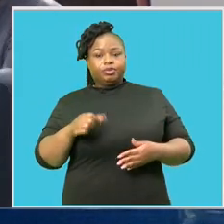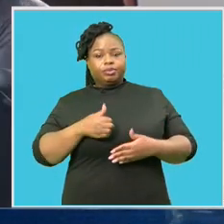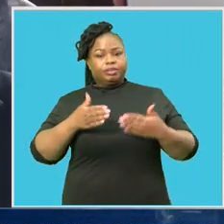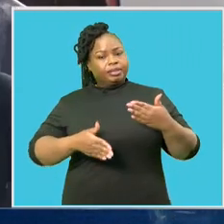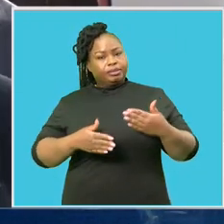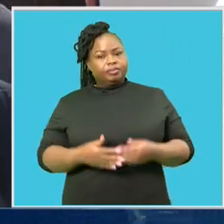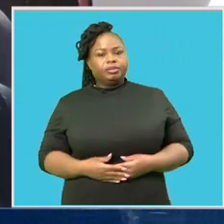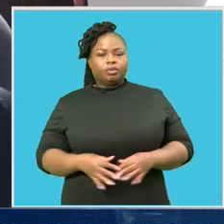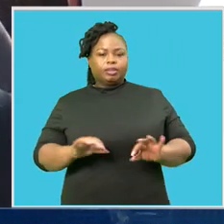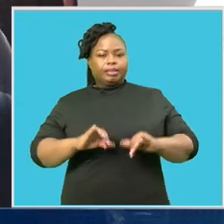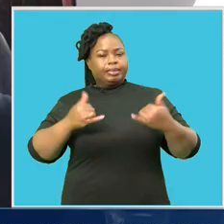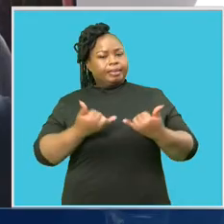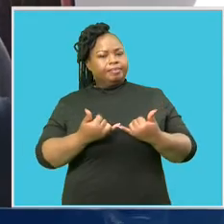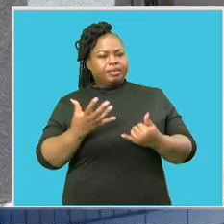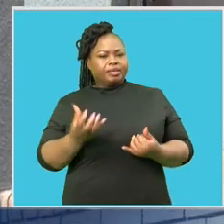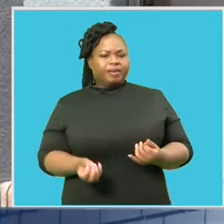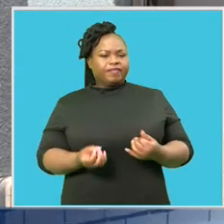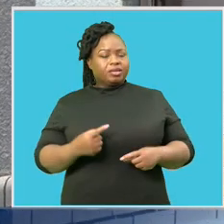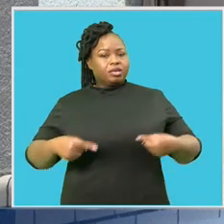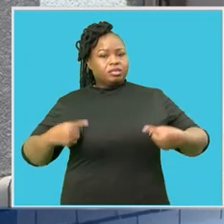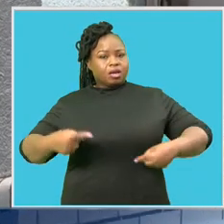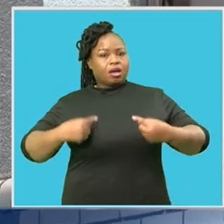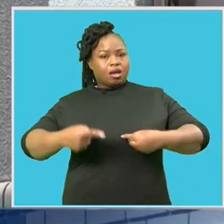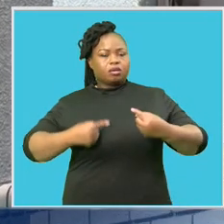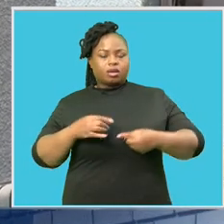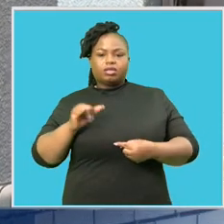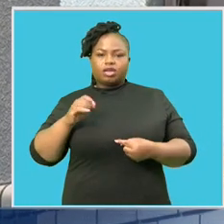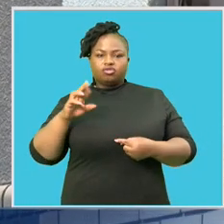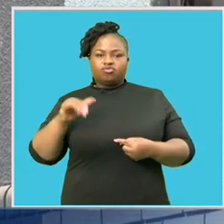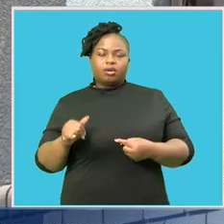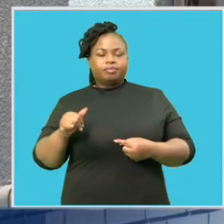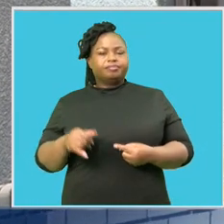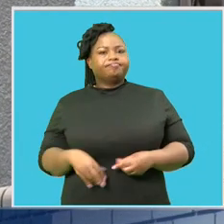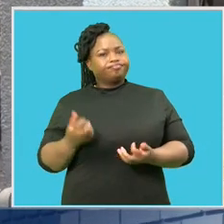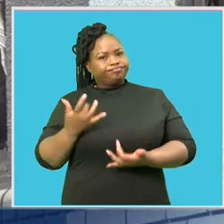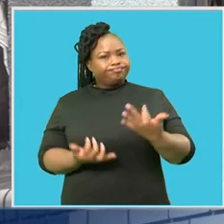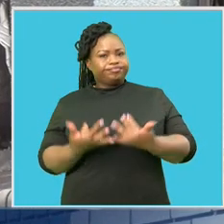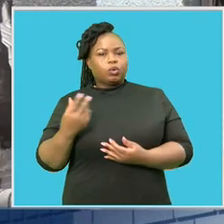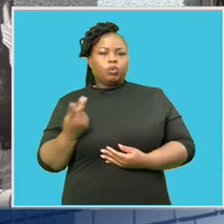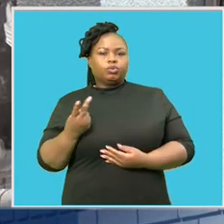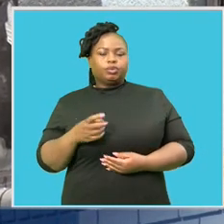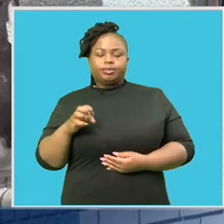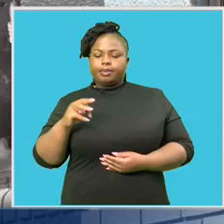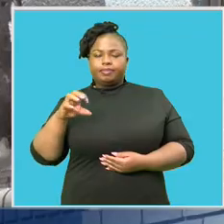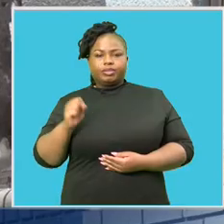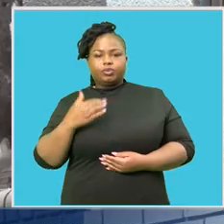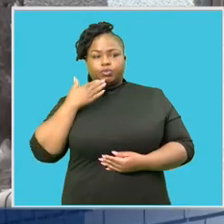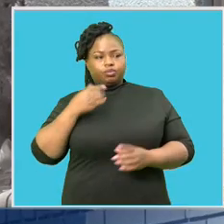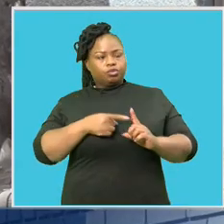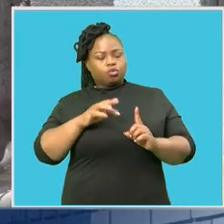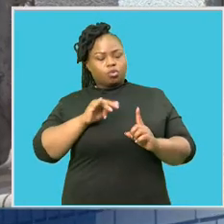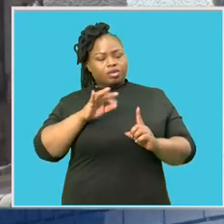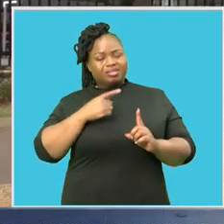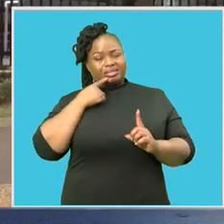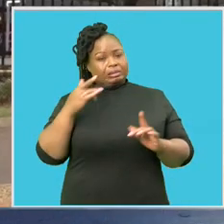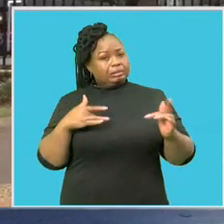kuyo, inkampani ekhiqiza injoloba namathaya e-industry nayo ishe yangqongqa. Okhulumeli EMS Robert Mulaudze